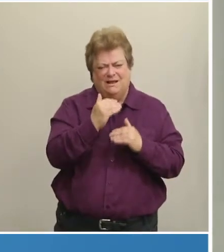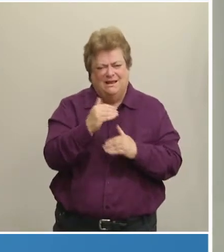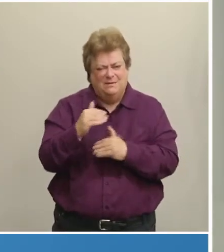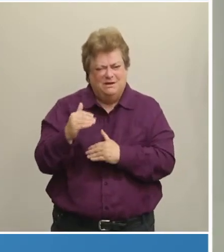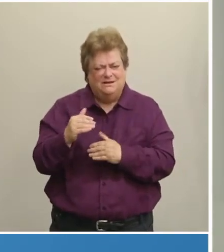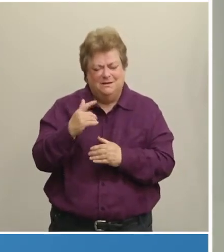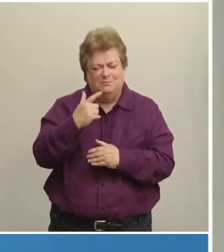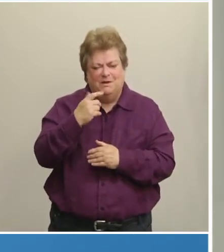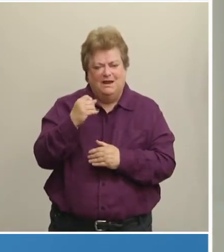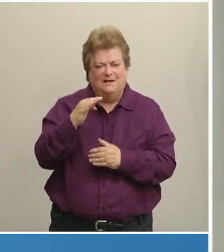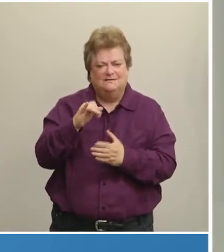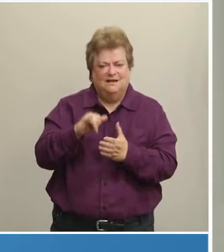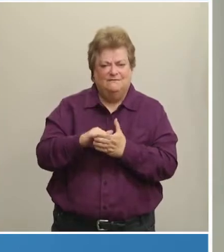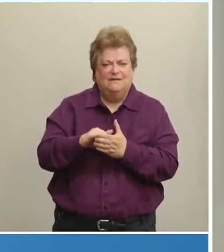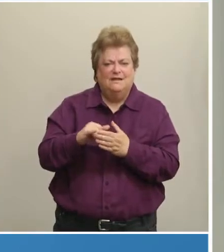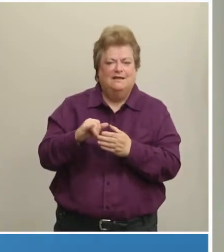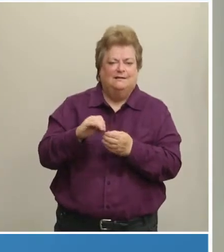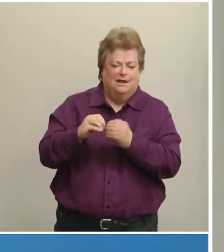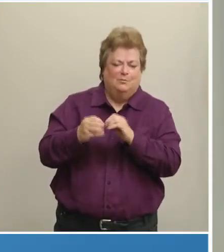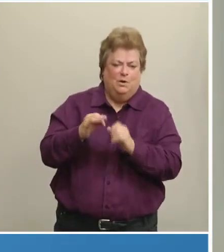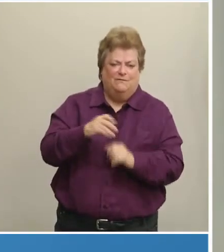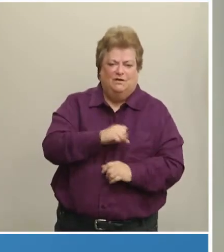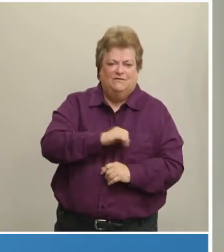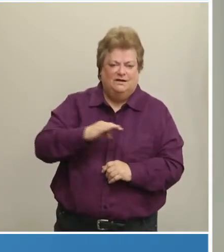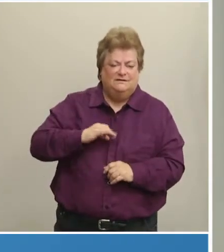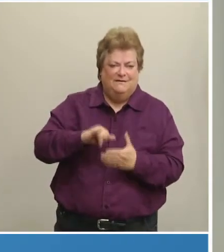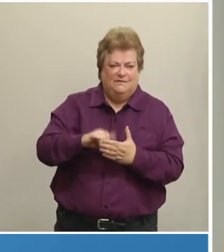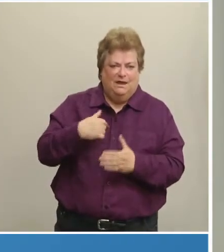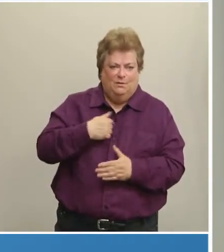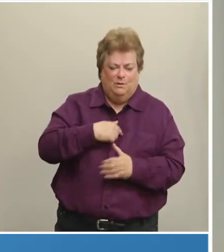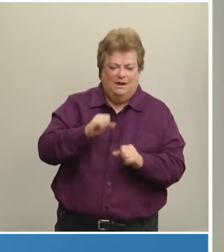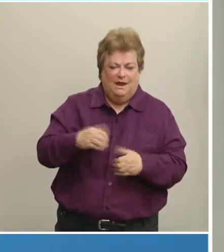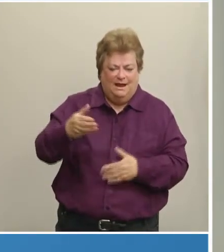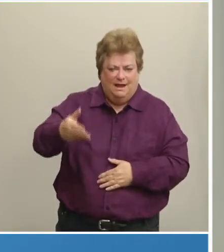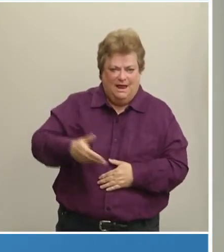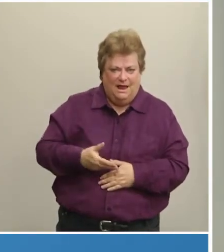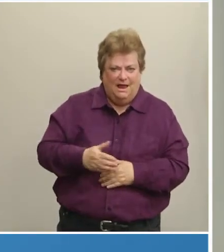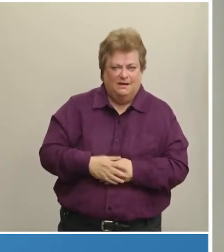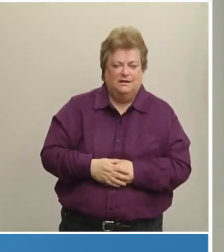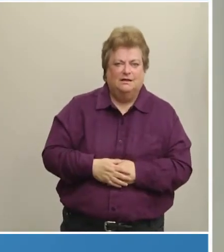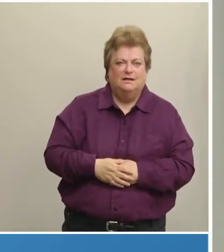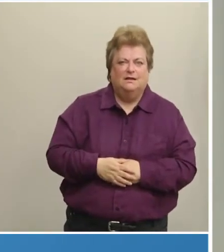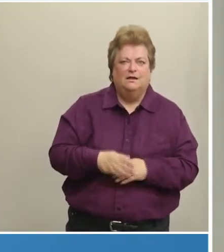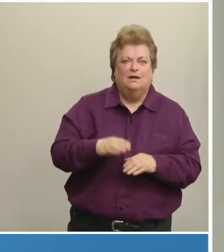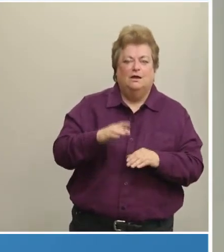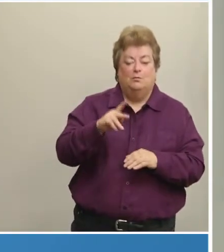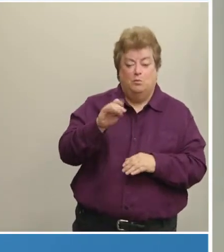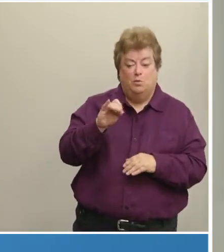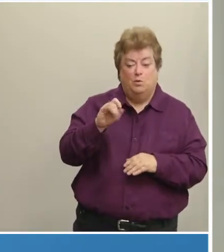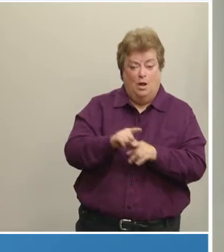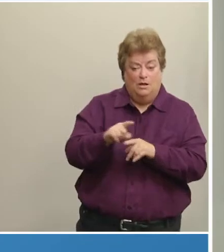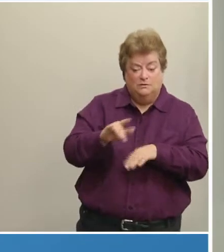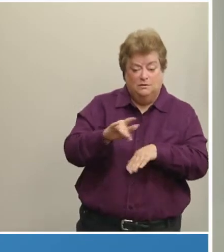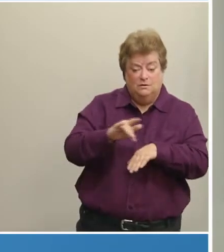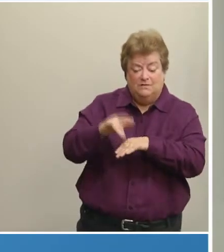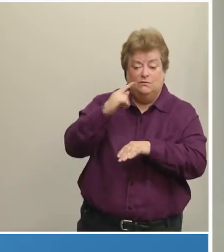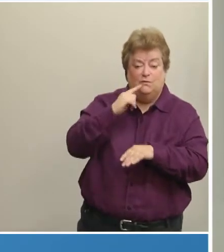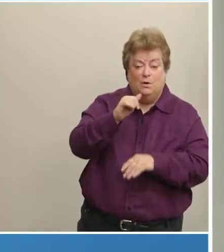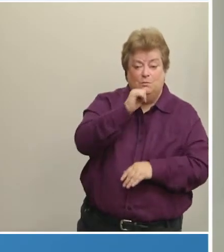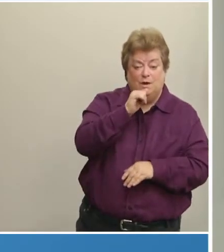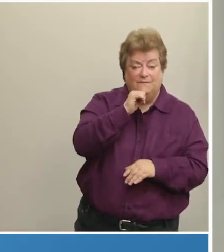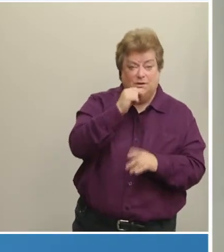due to limitations on the number of staff that we are able to hire. Pools will also again be available for private rental